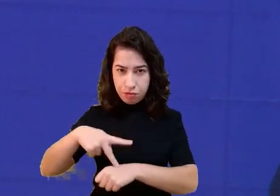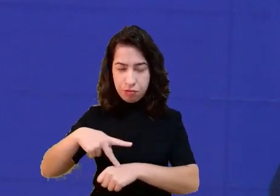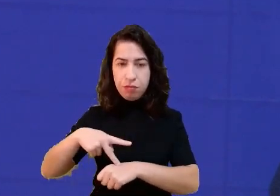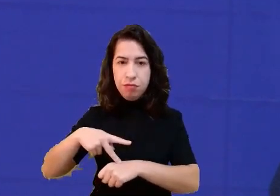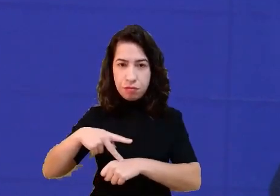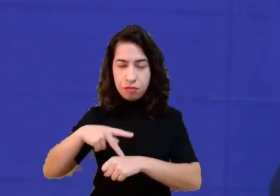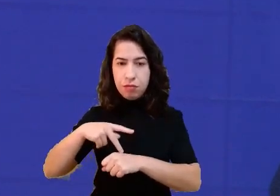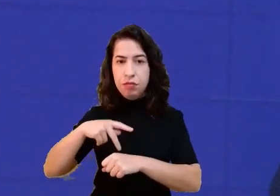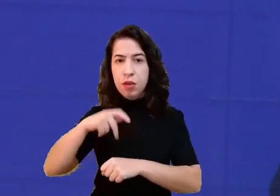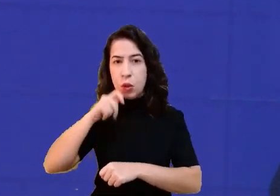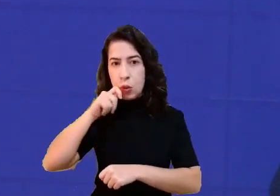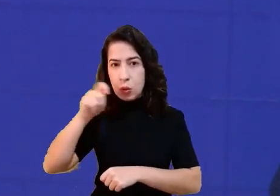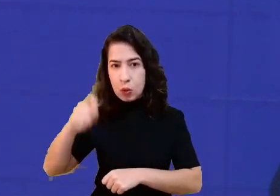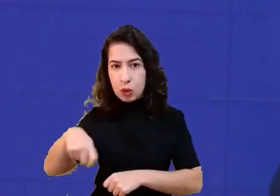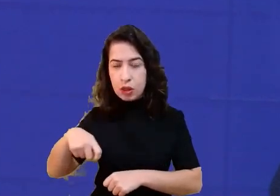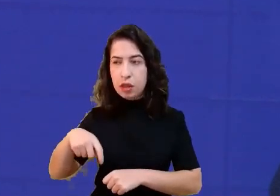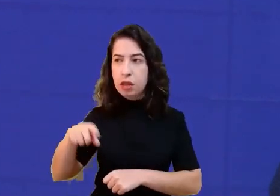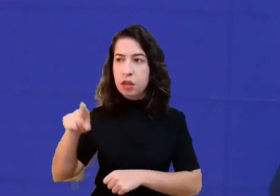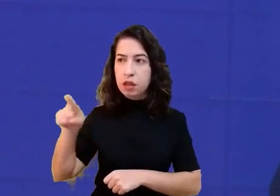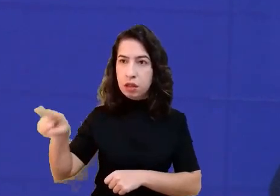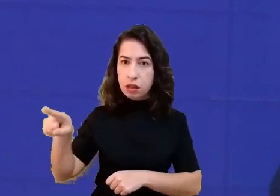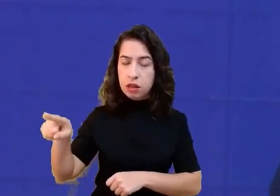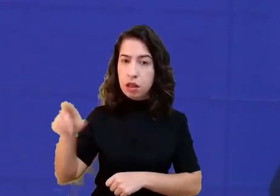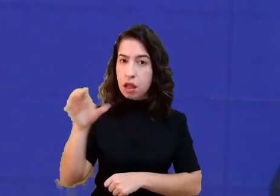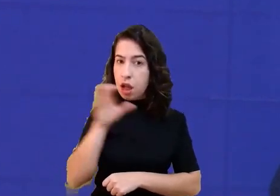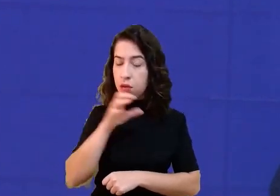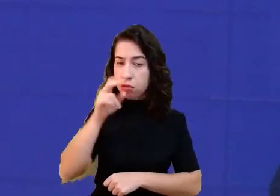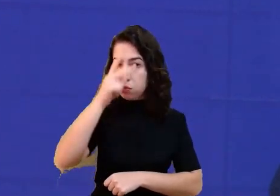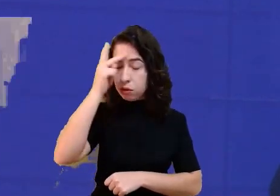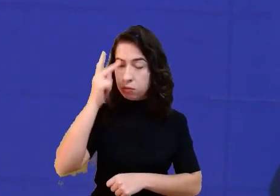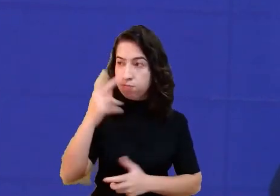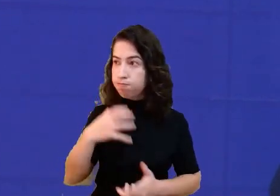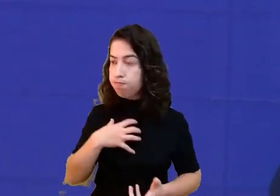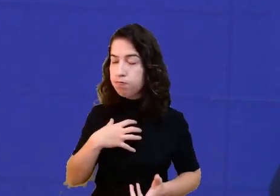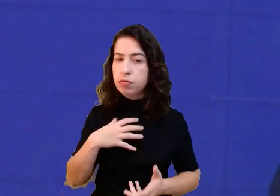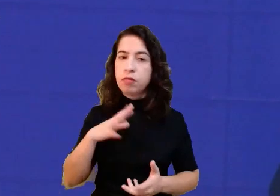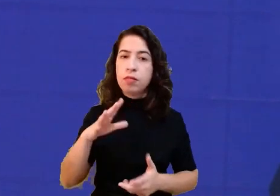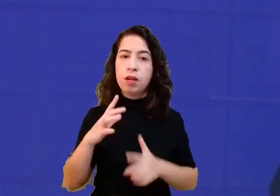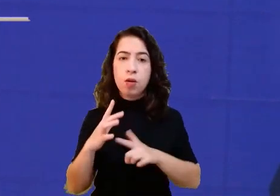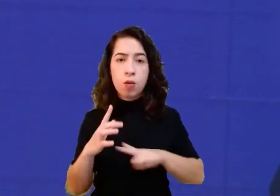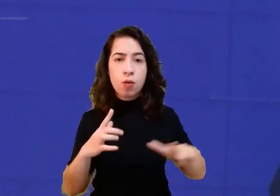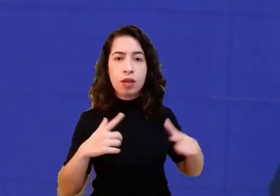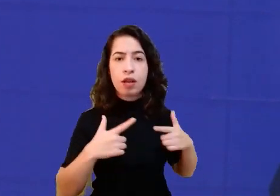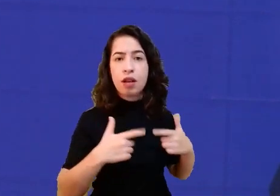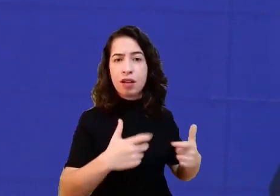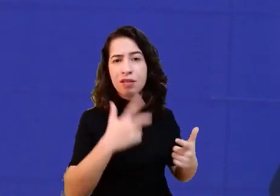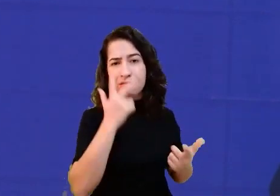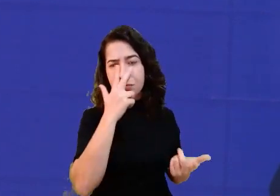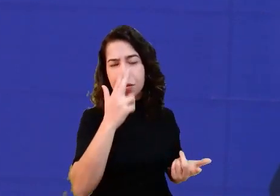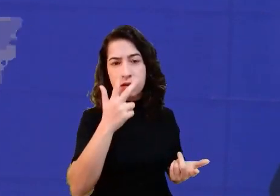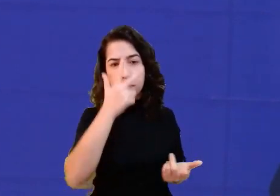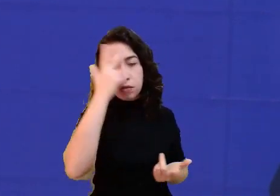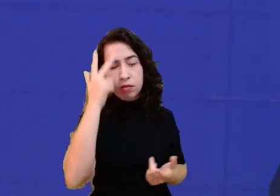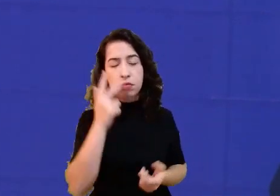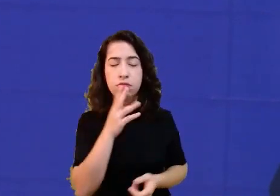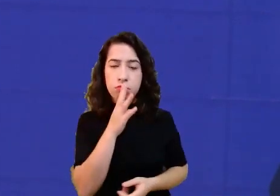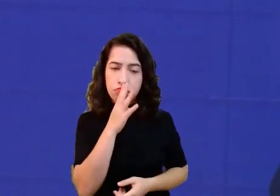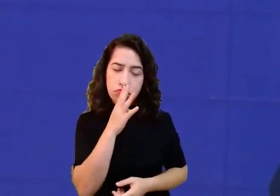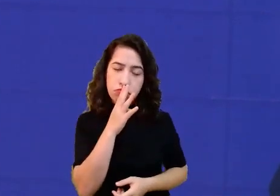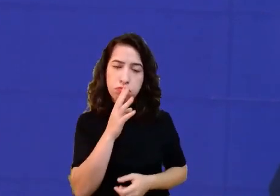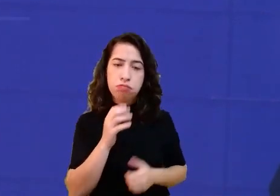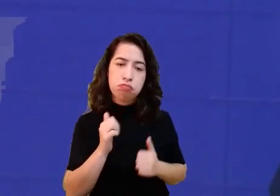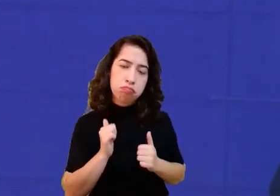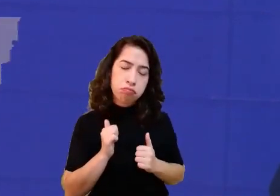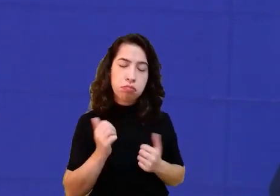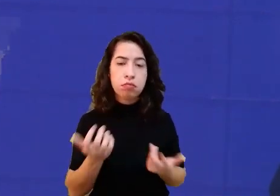quickly, the world mobilizes, but we are going through a different war, and we are not reacting to it.